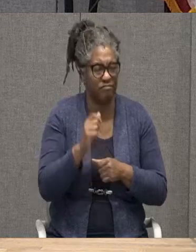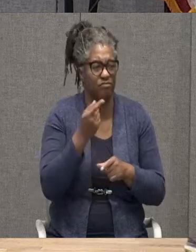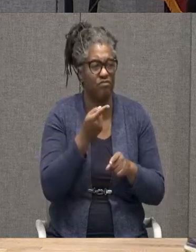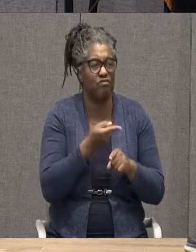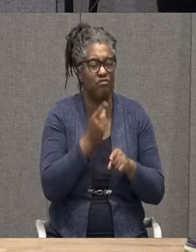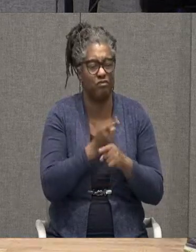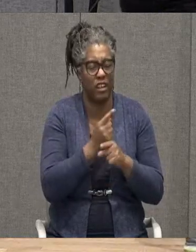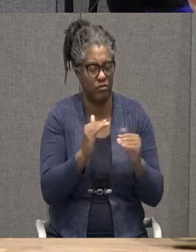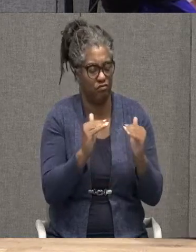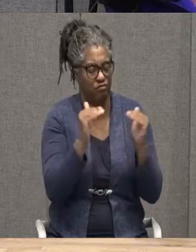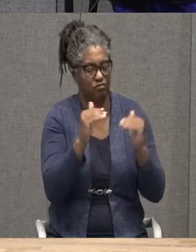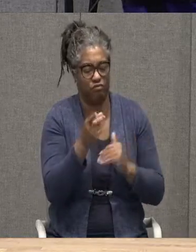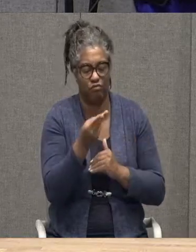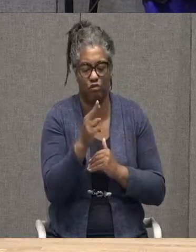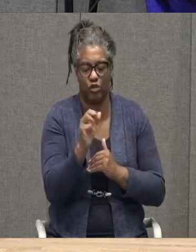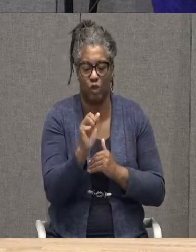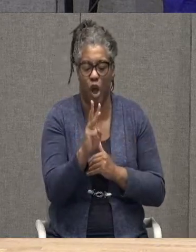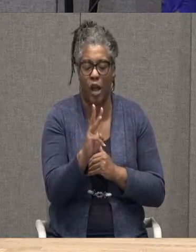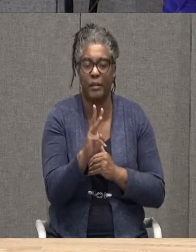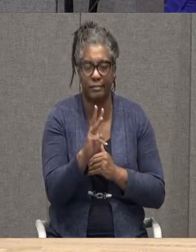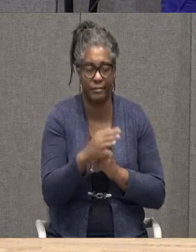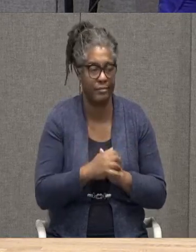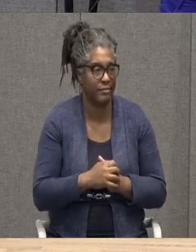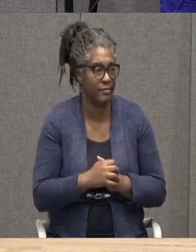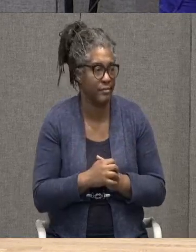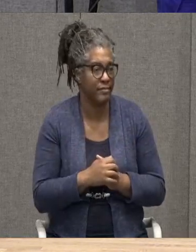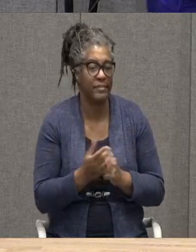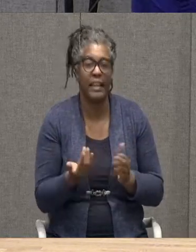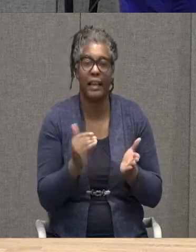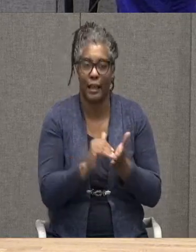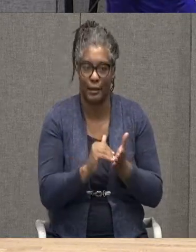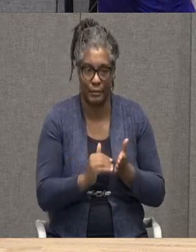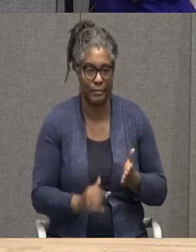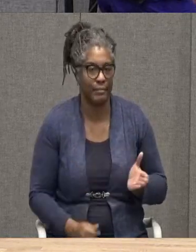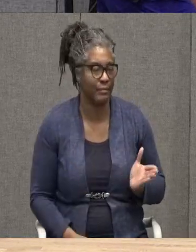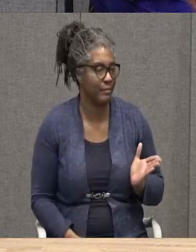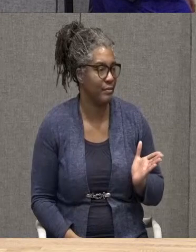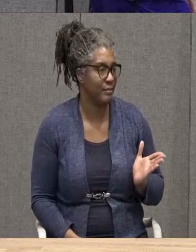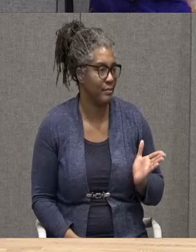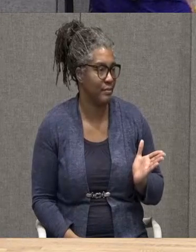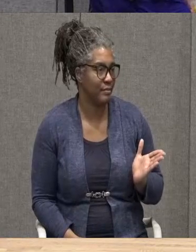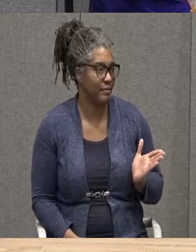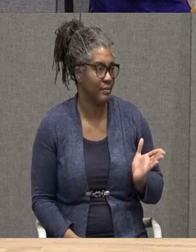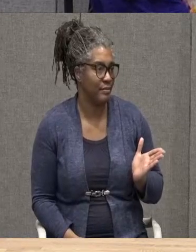We'll call it a draw. Okay, all right. We'll do this again. Ready? Go.